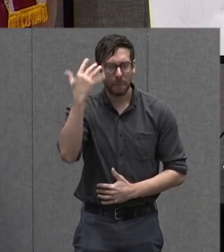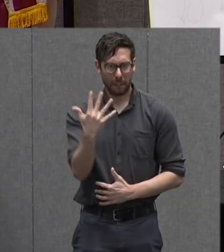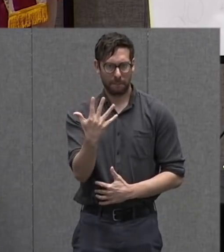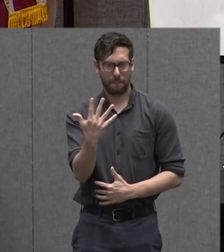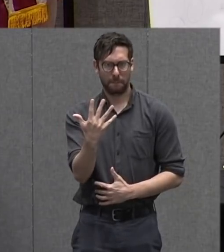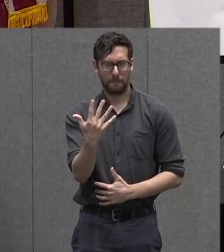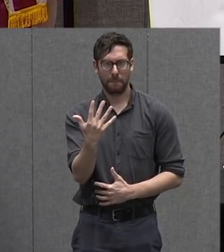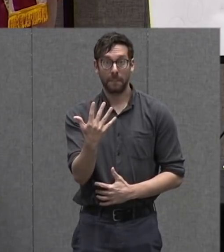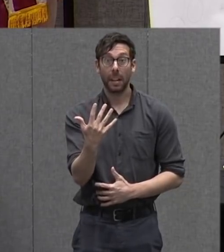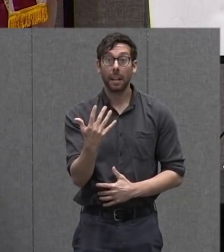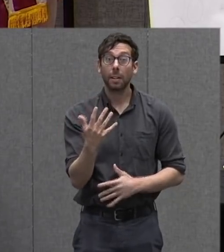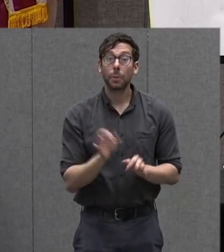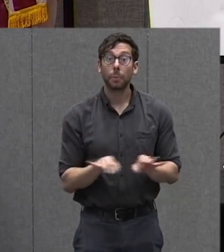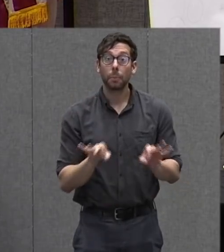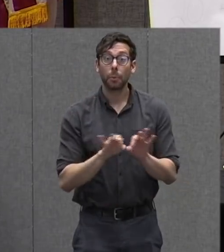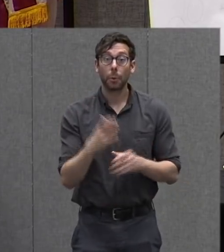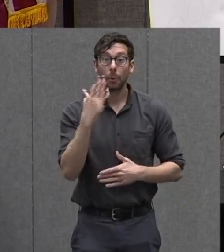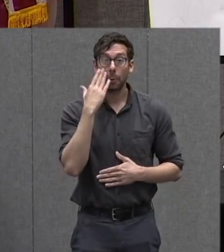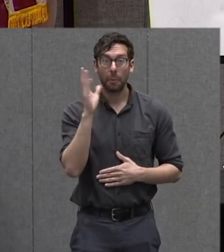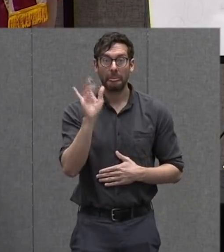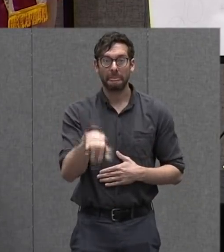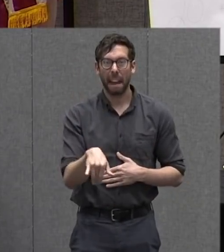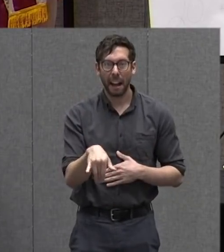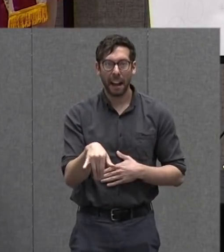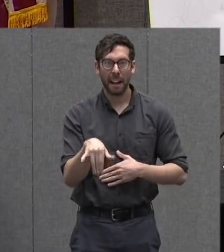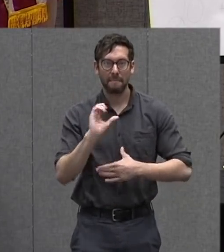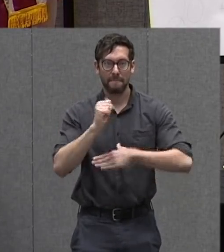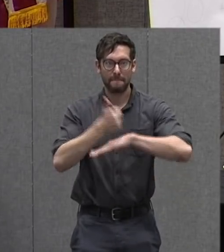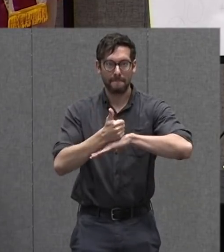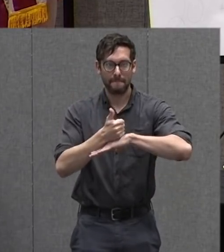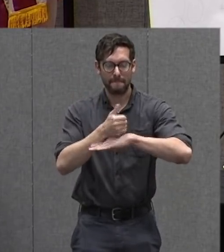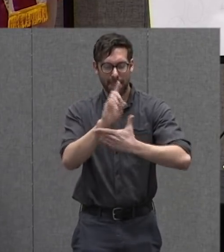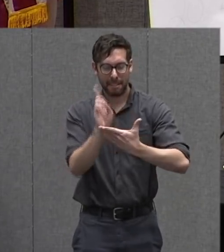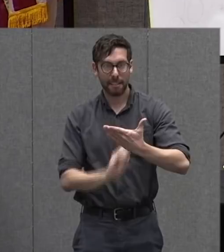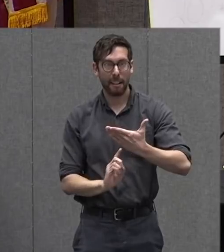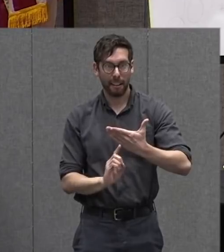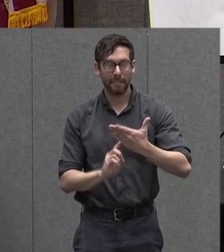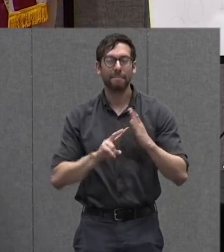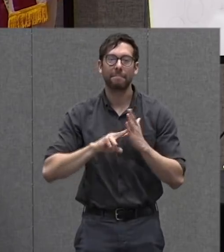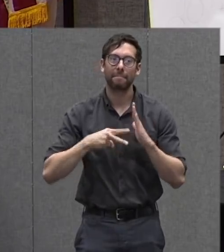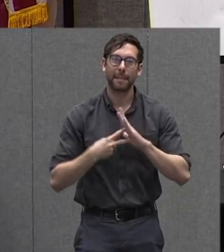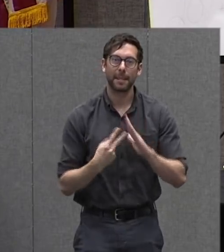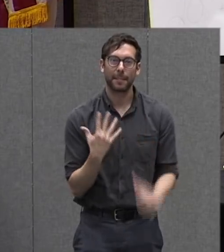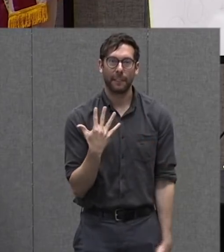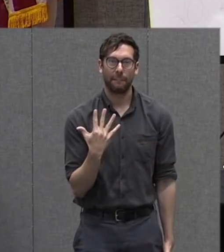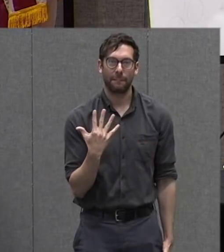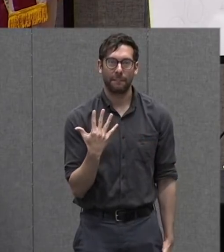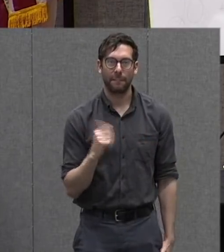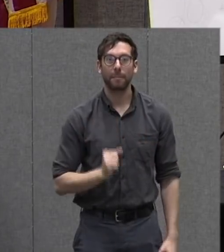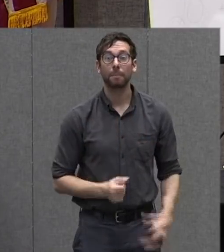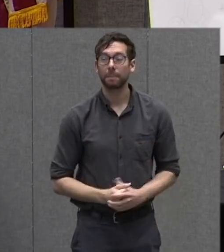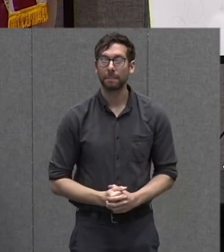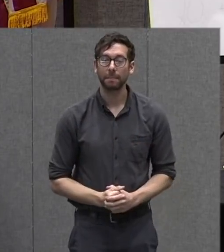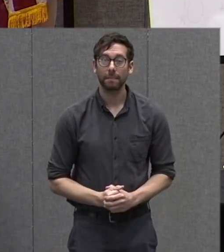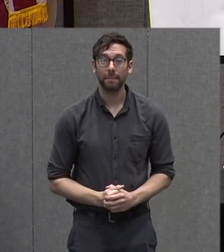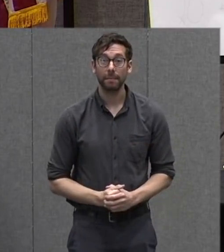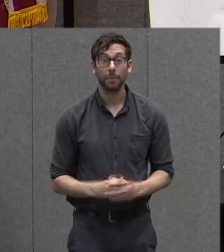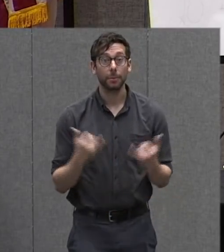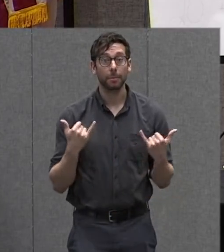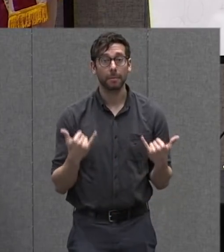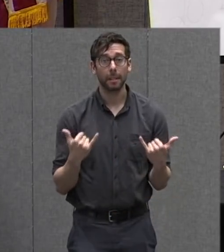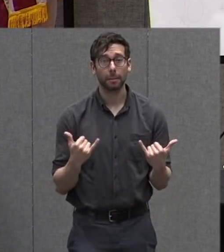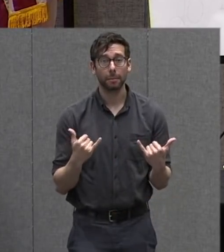is when it looks like this, it always is 5. So we're going to think some more about 5. Let's look at some patterns